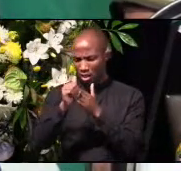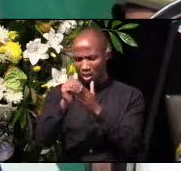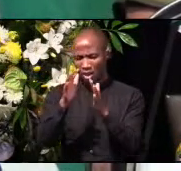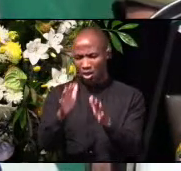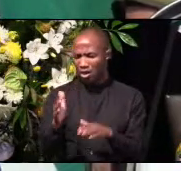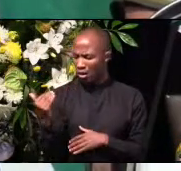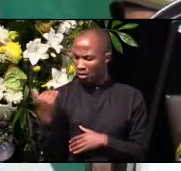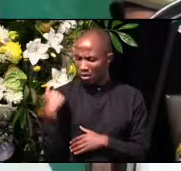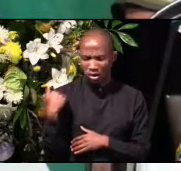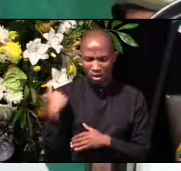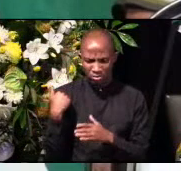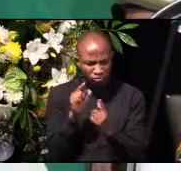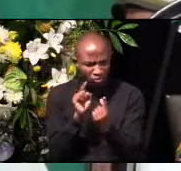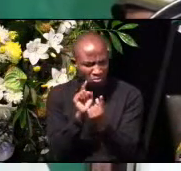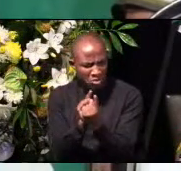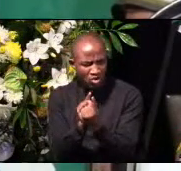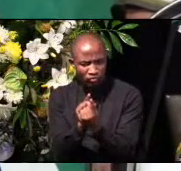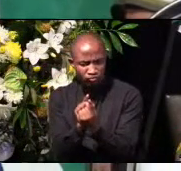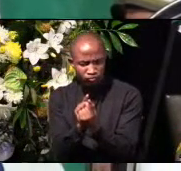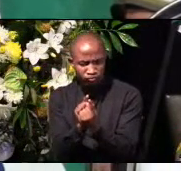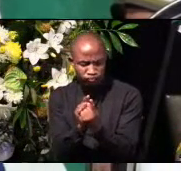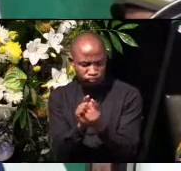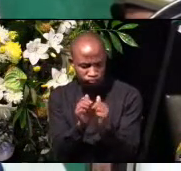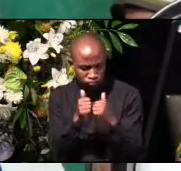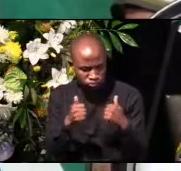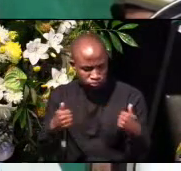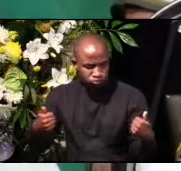I was asked to meet with the leaders